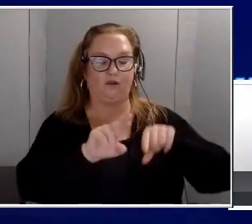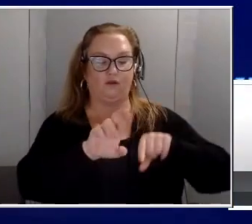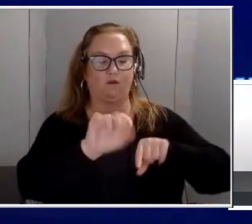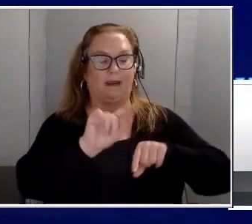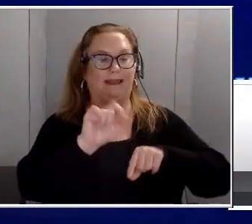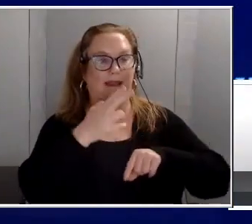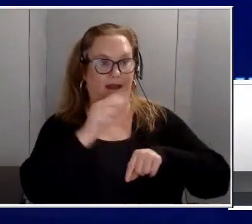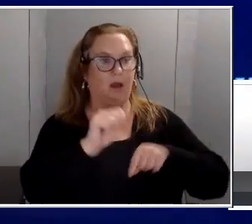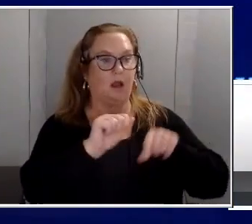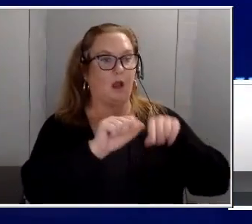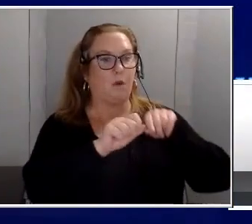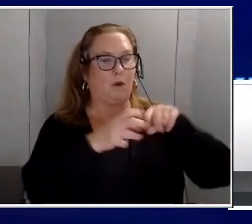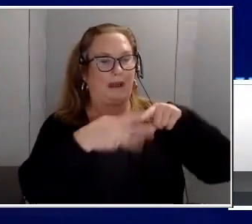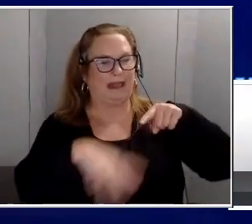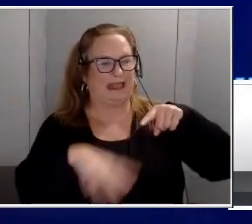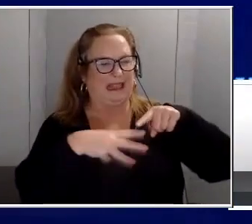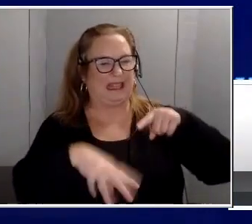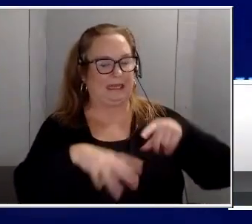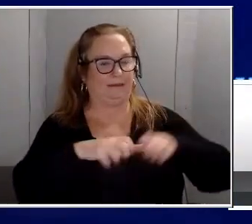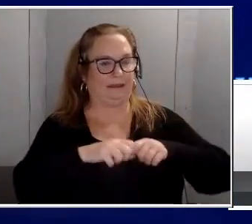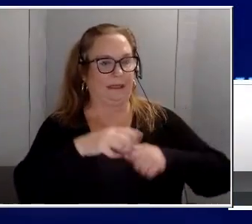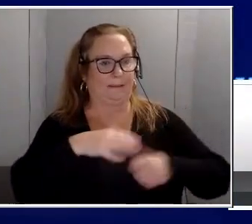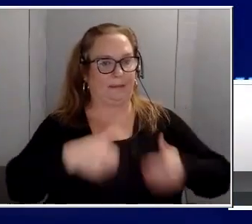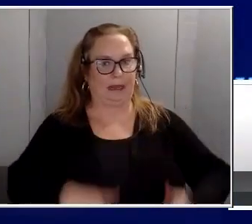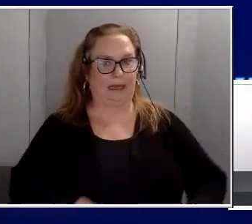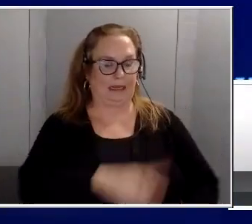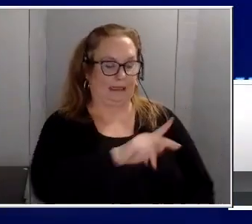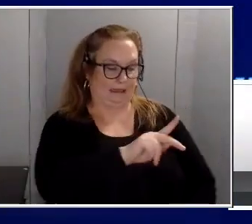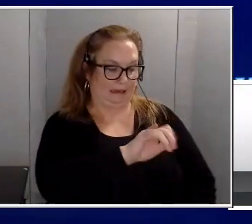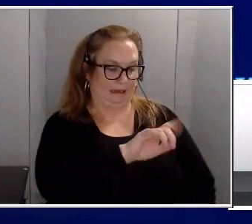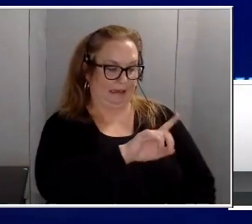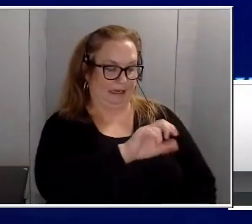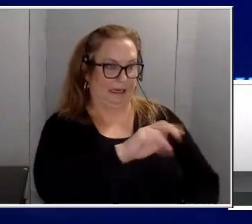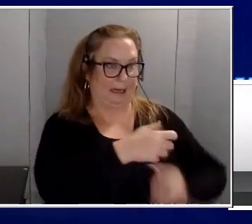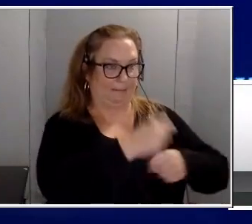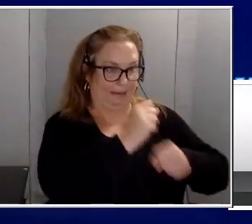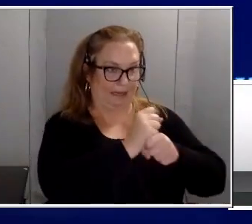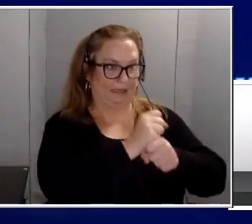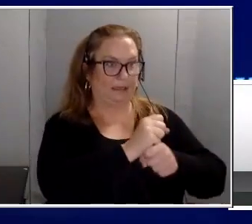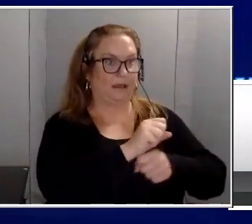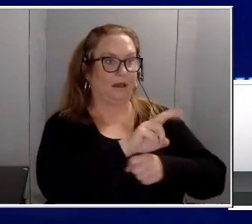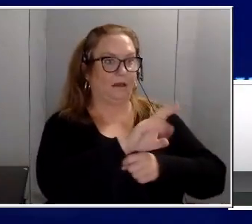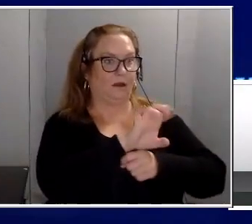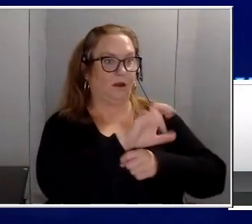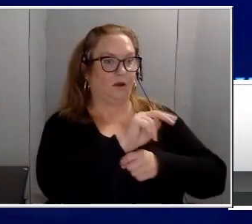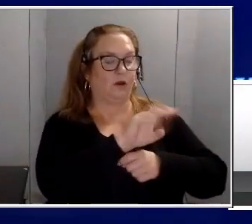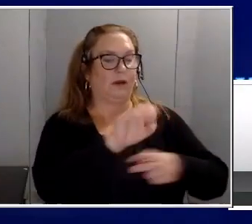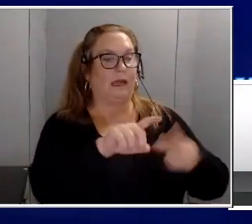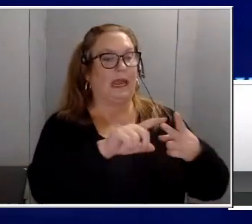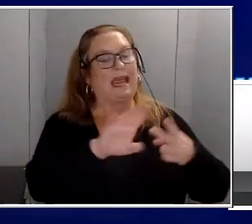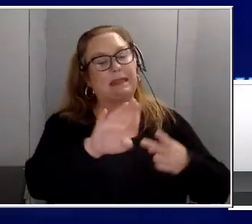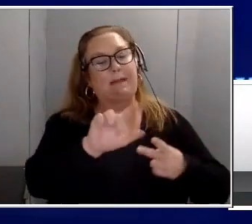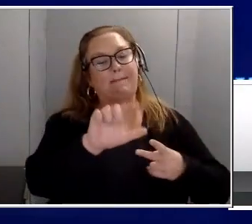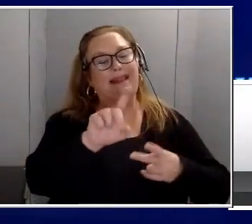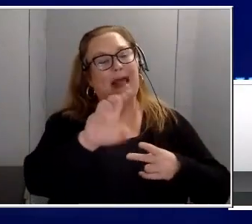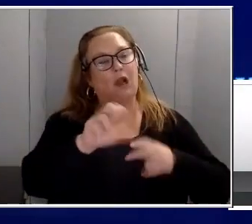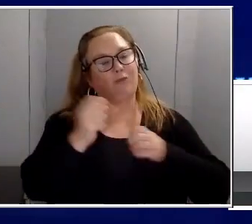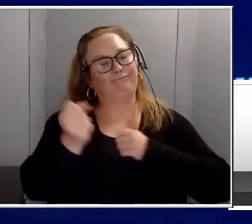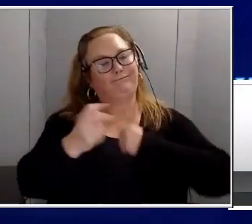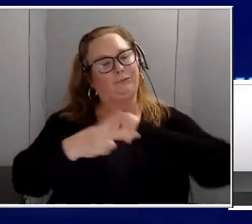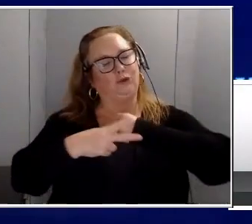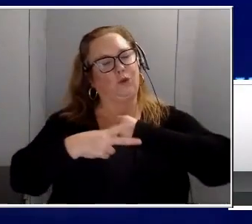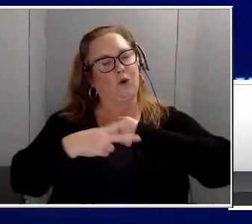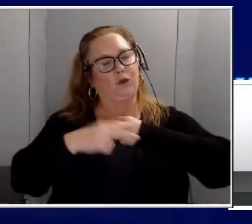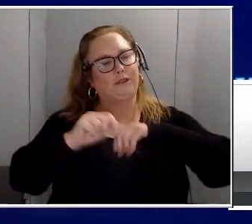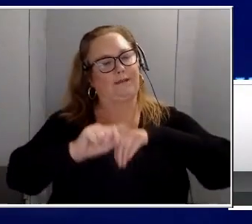urine exits the body. So the kidneys make the urine, and the bladder is supposed to be that storage organ that fills up with